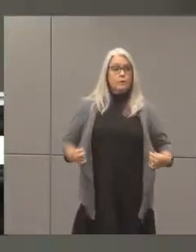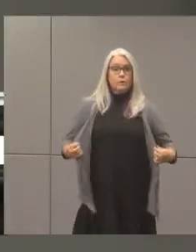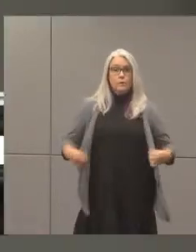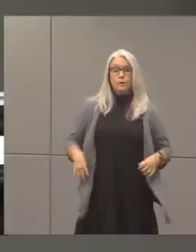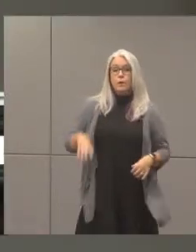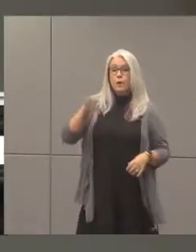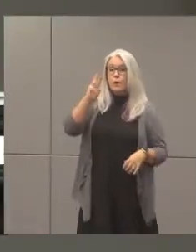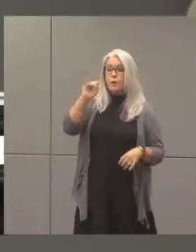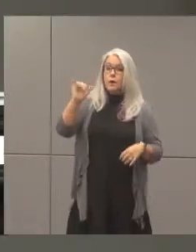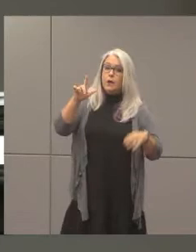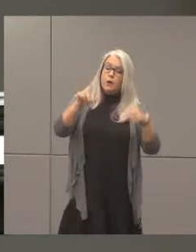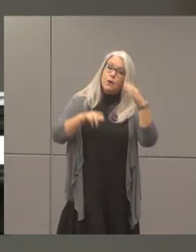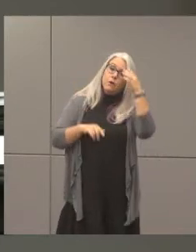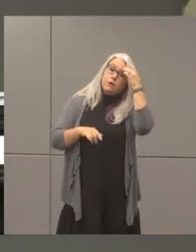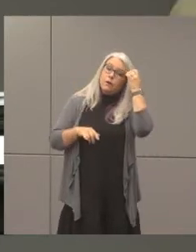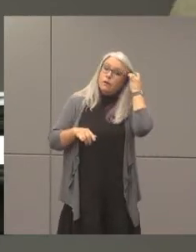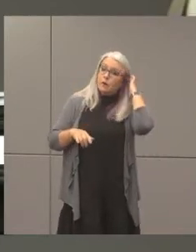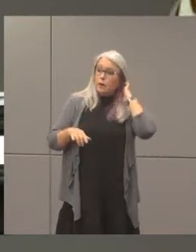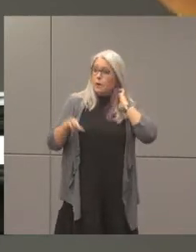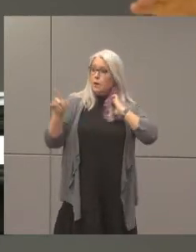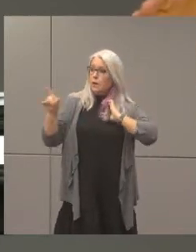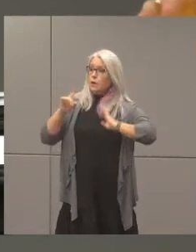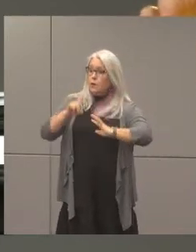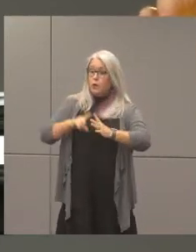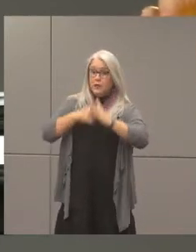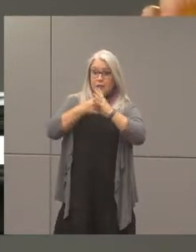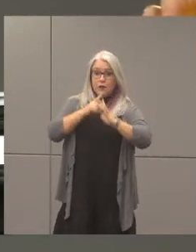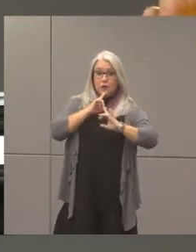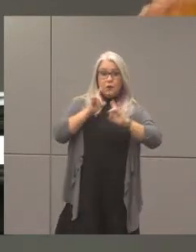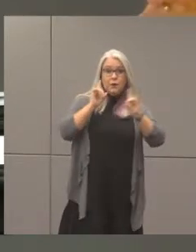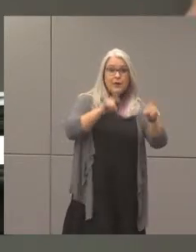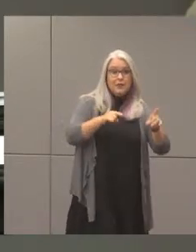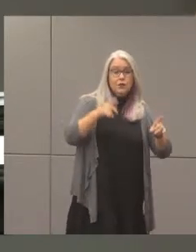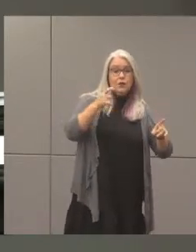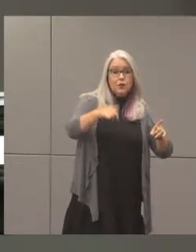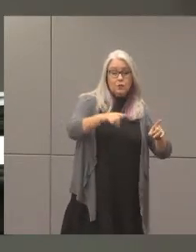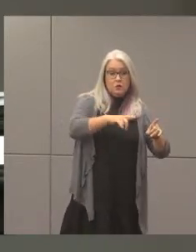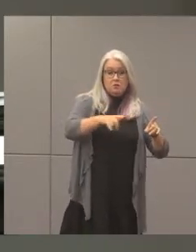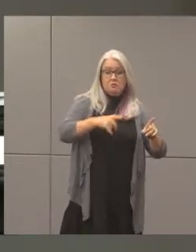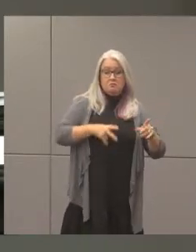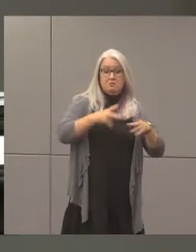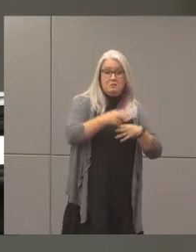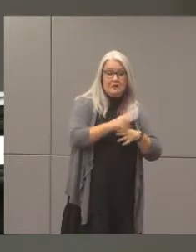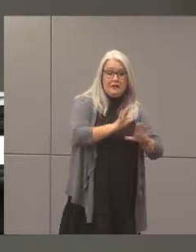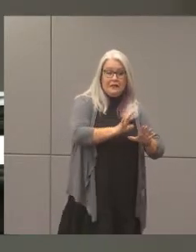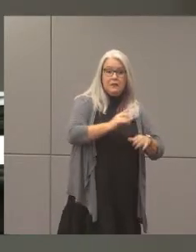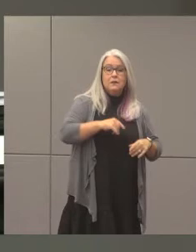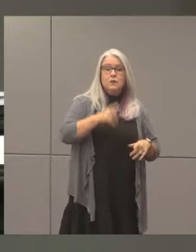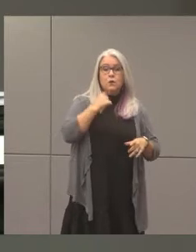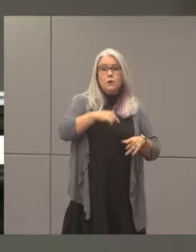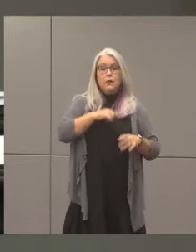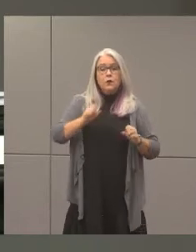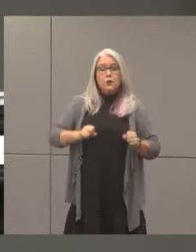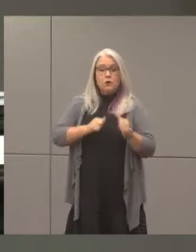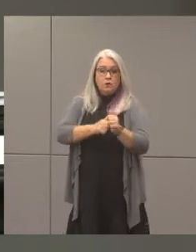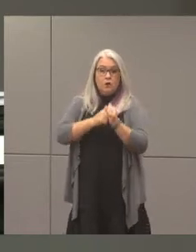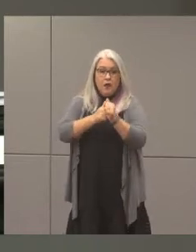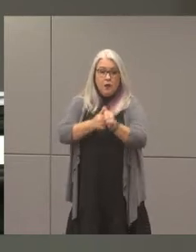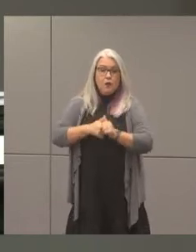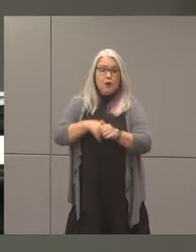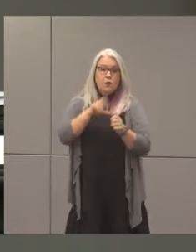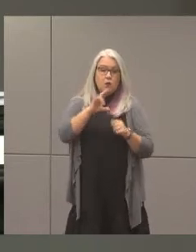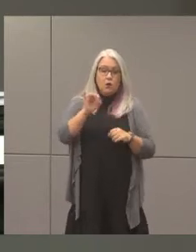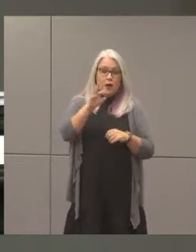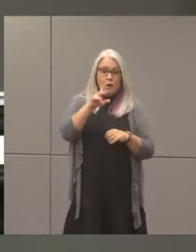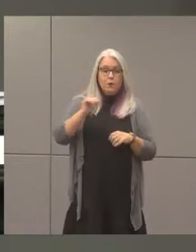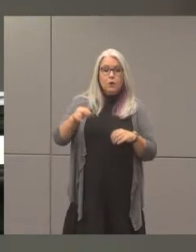Michael, you were starting to answer him, and I cut you off just so we would follow Robert's Rules of Order. It